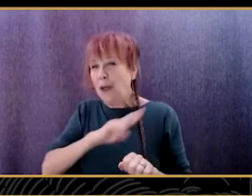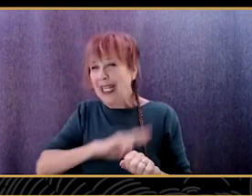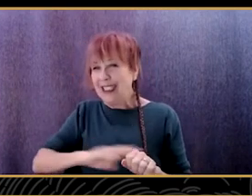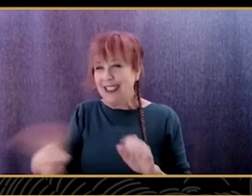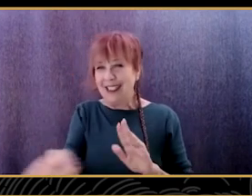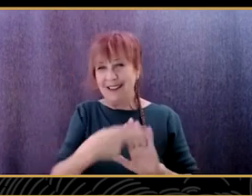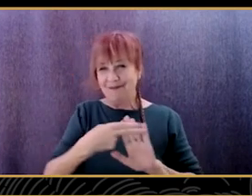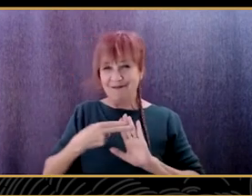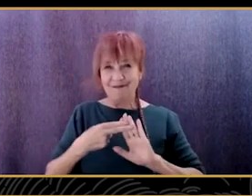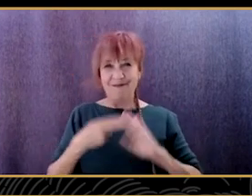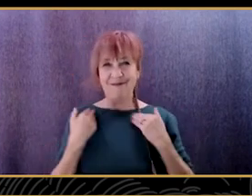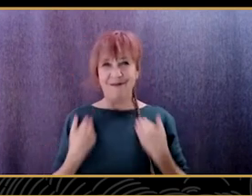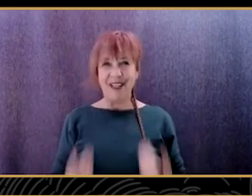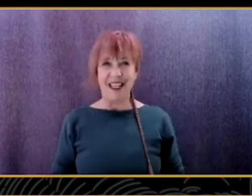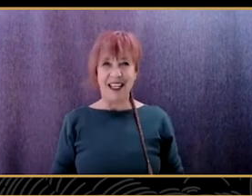me.